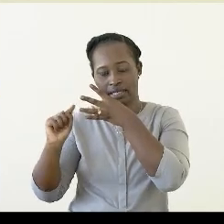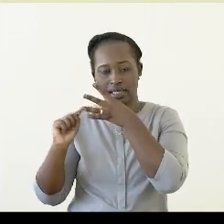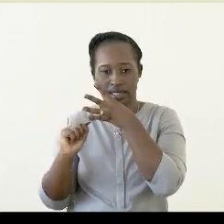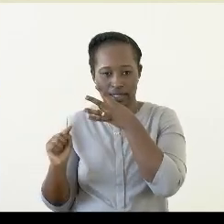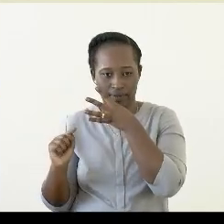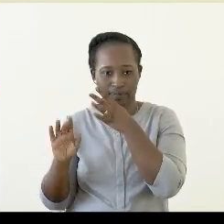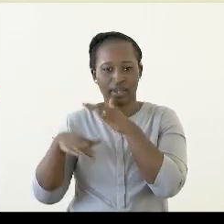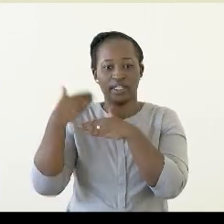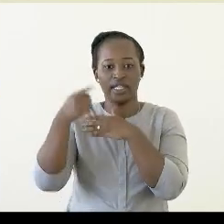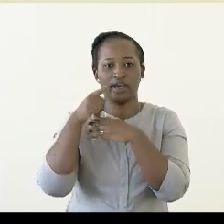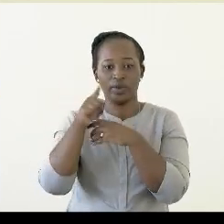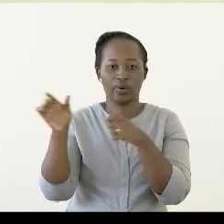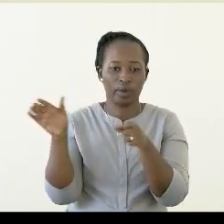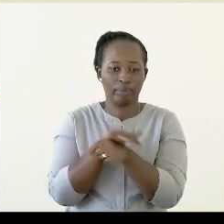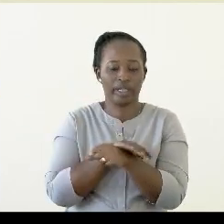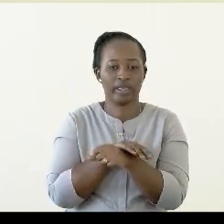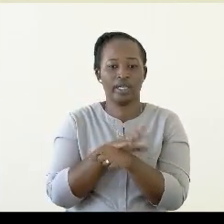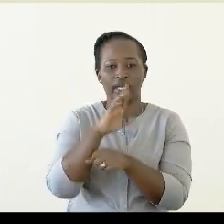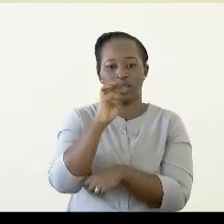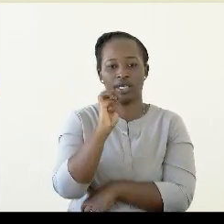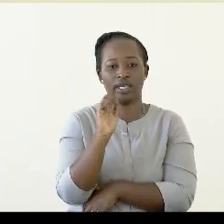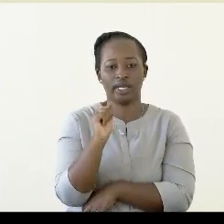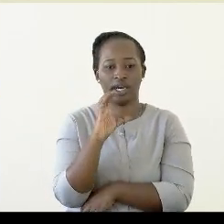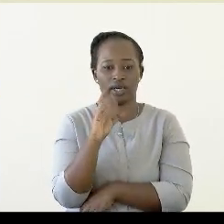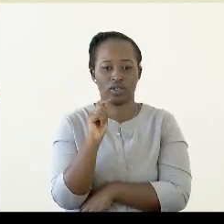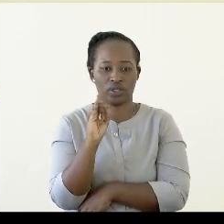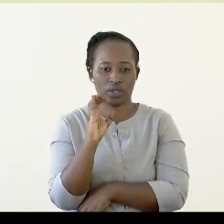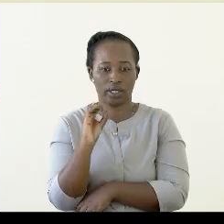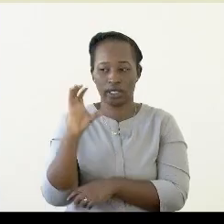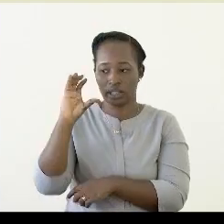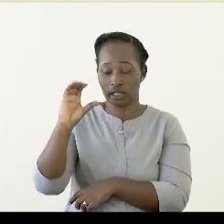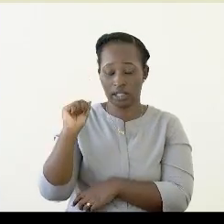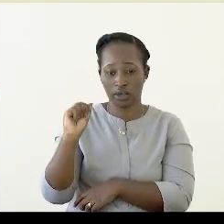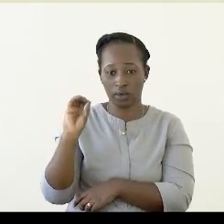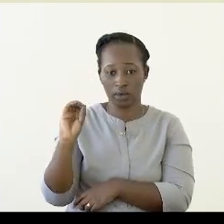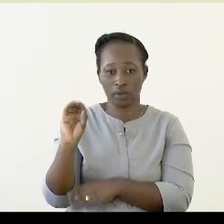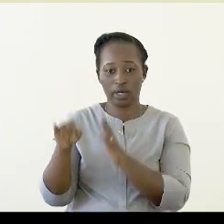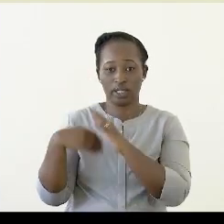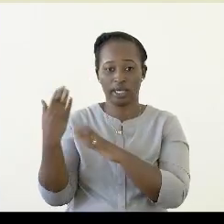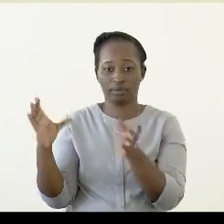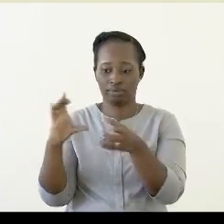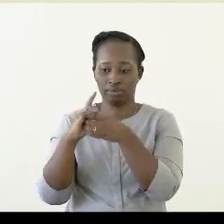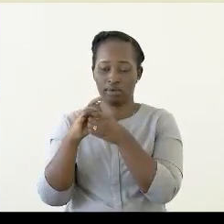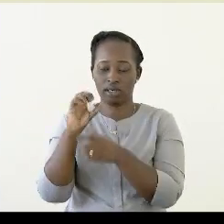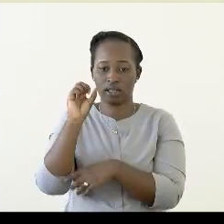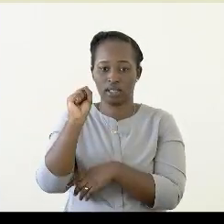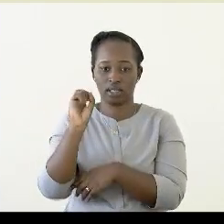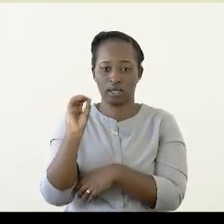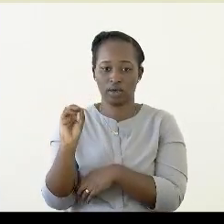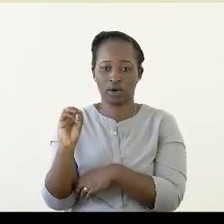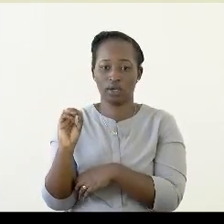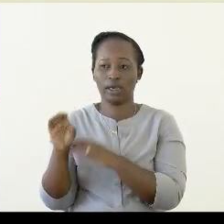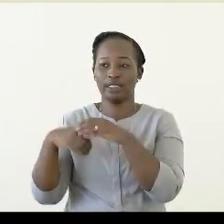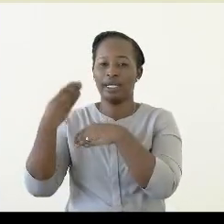And then you complete the reaction. Calcium oxide, when it reacts with sulfur trioxide, what